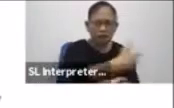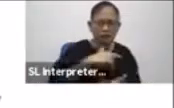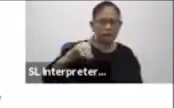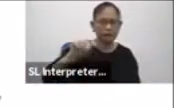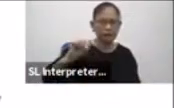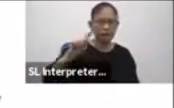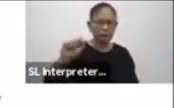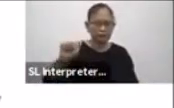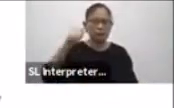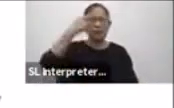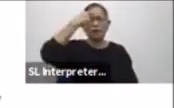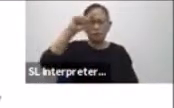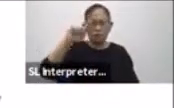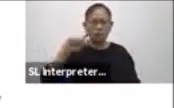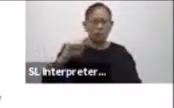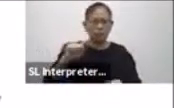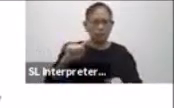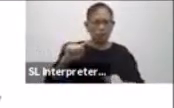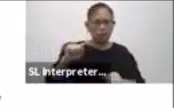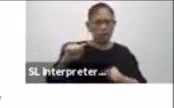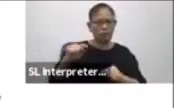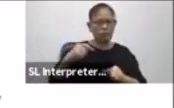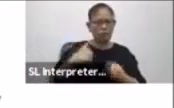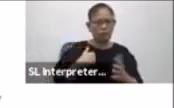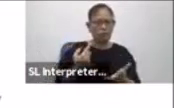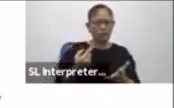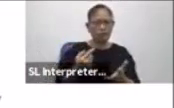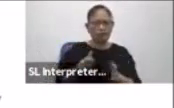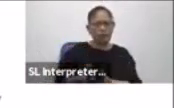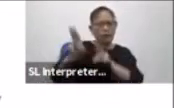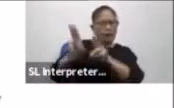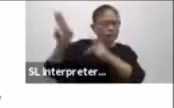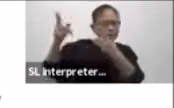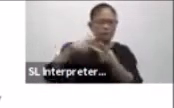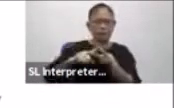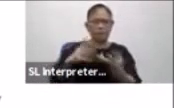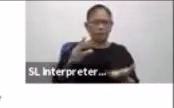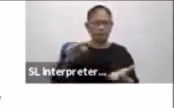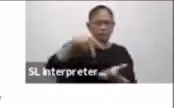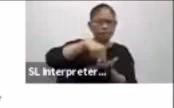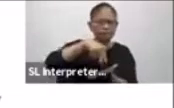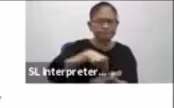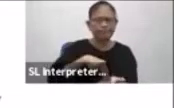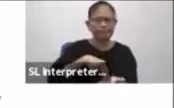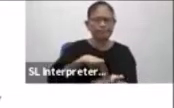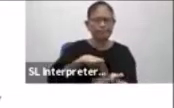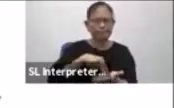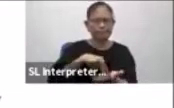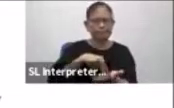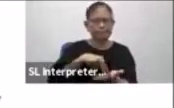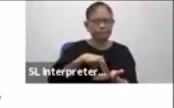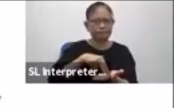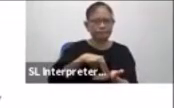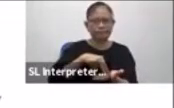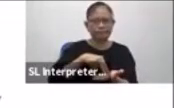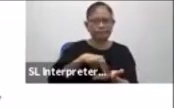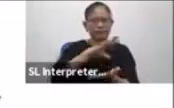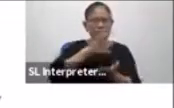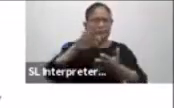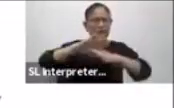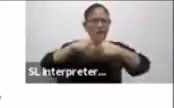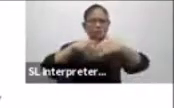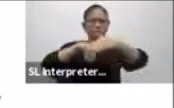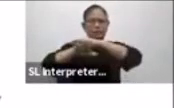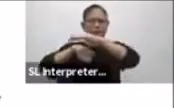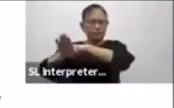them to expand or update the referral mechanism so that that becomes much more accessible and reliable for